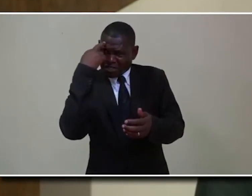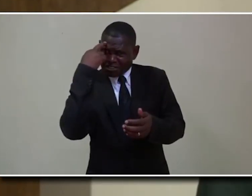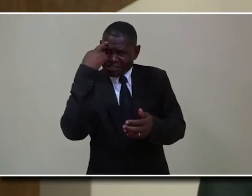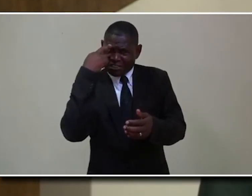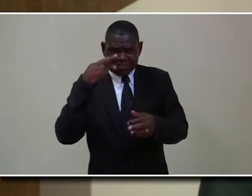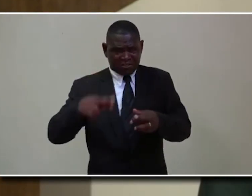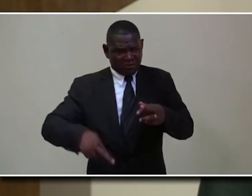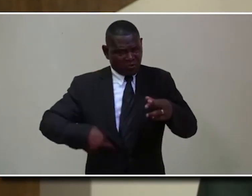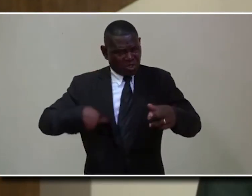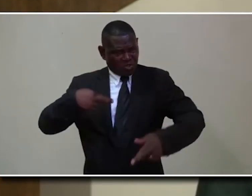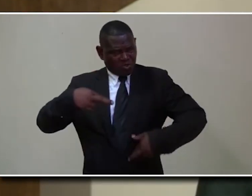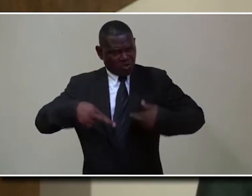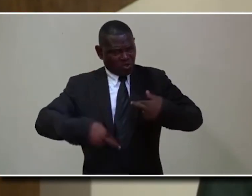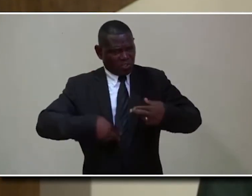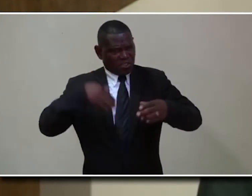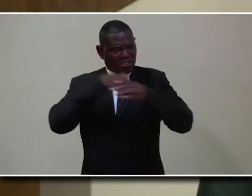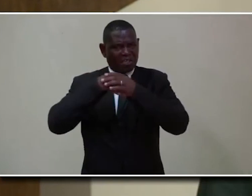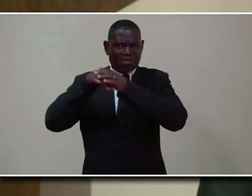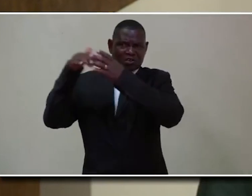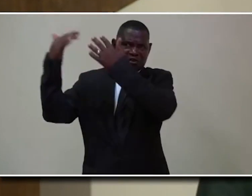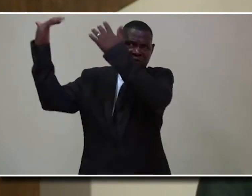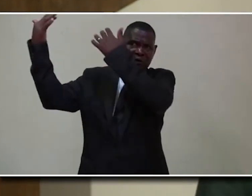rejoicing in hope.